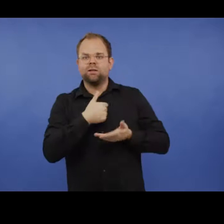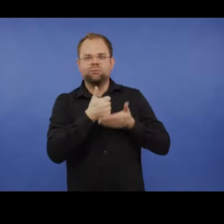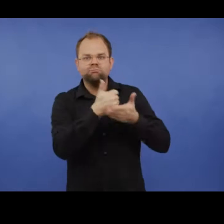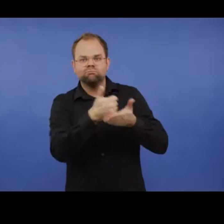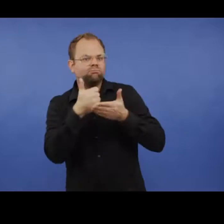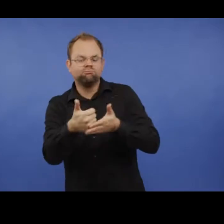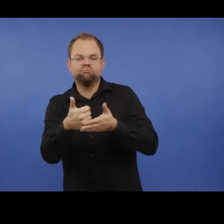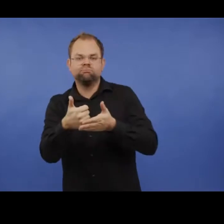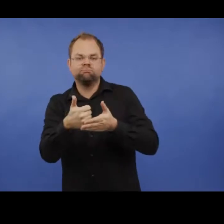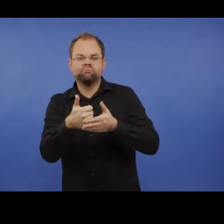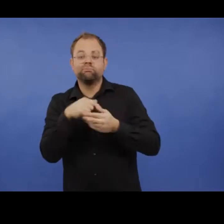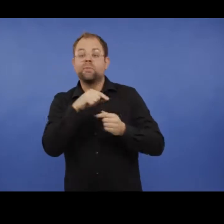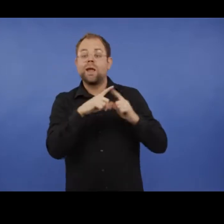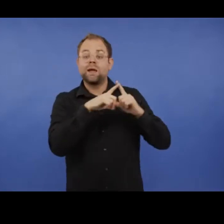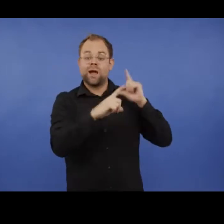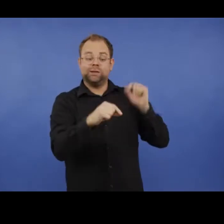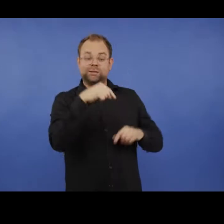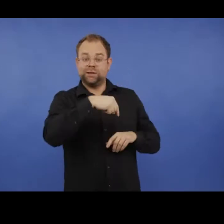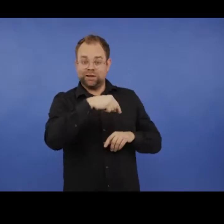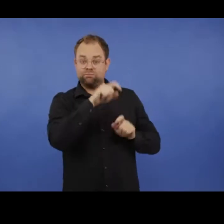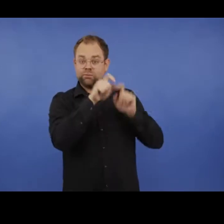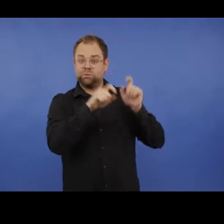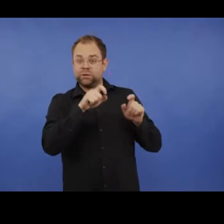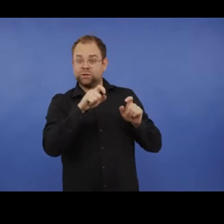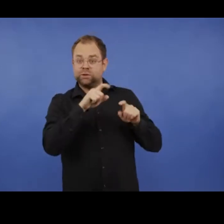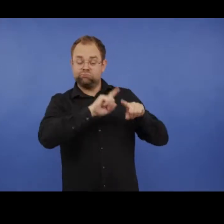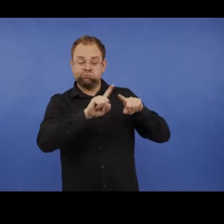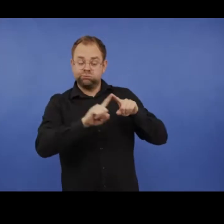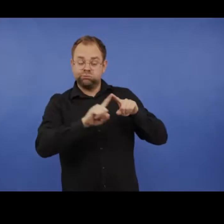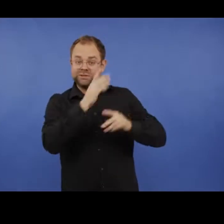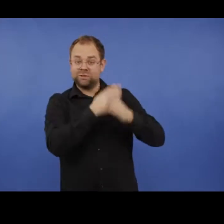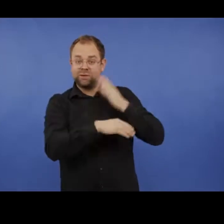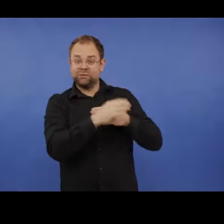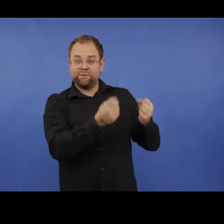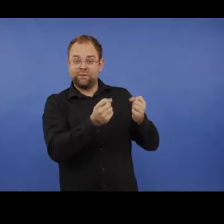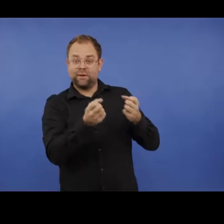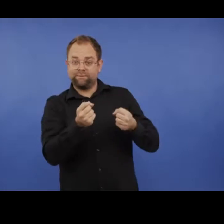have been affected a lot by all these aggressions,